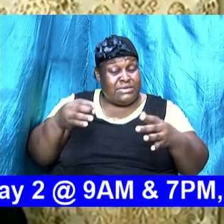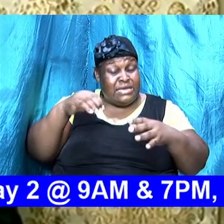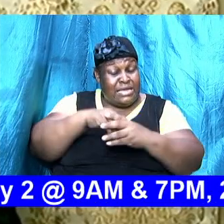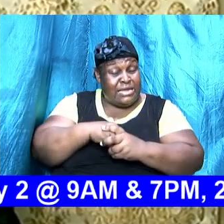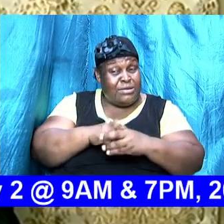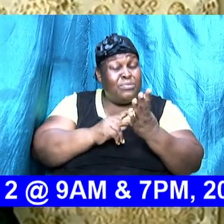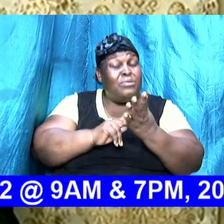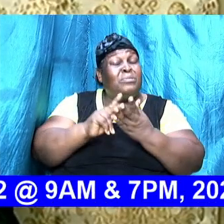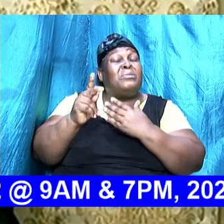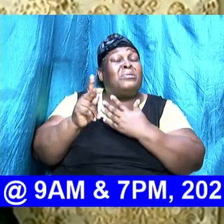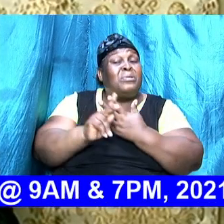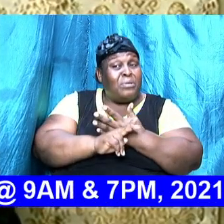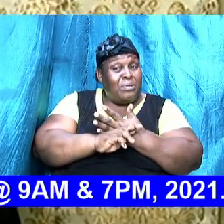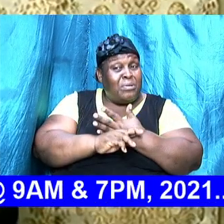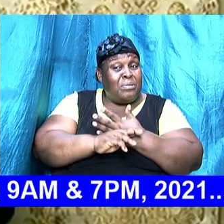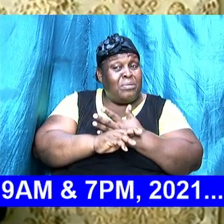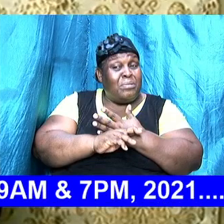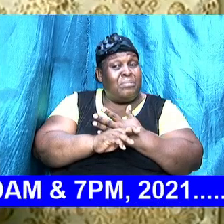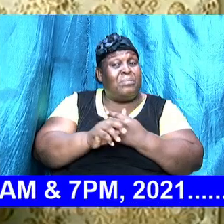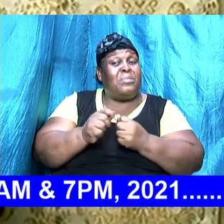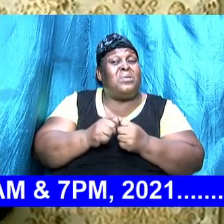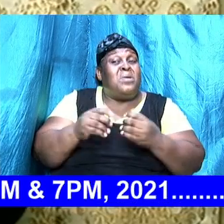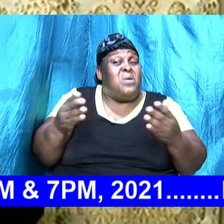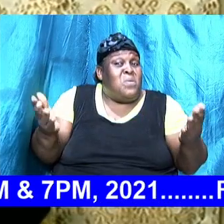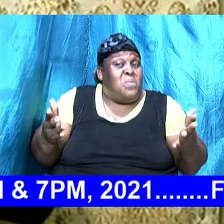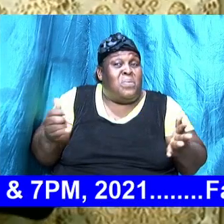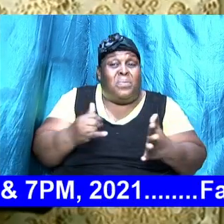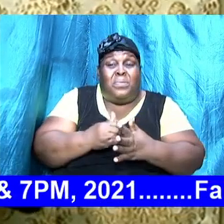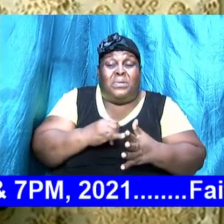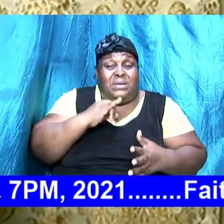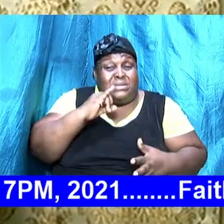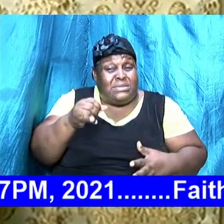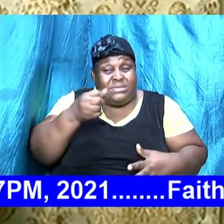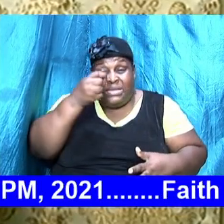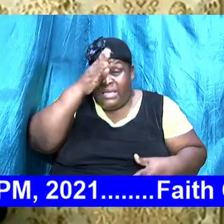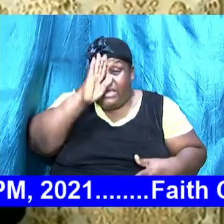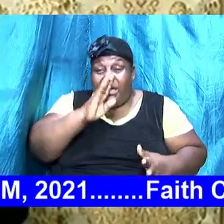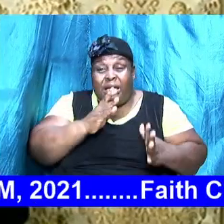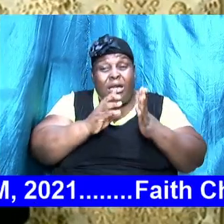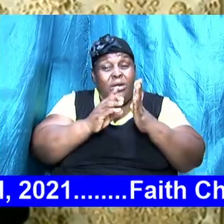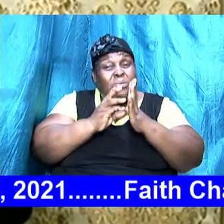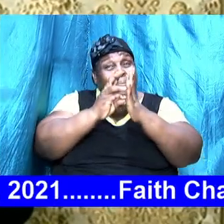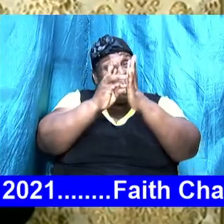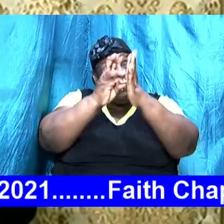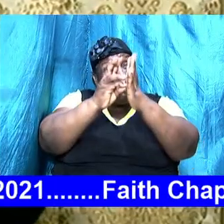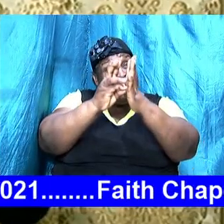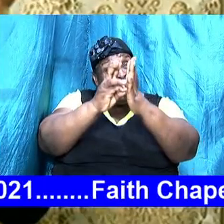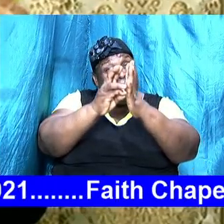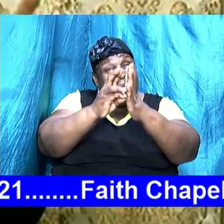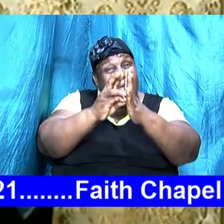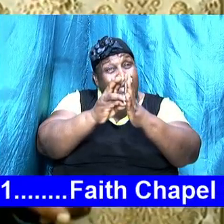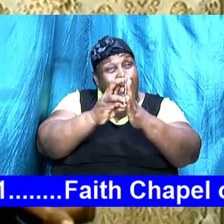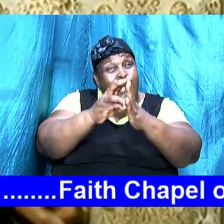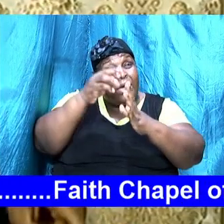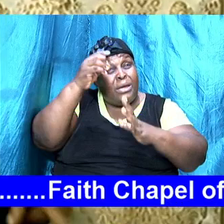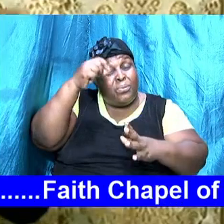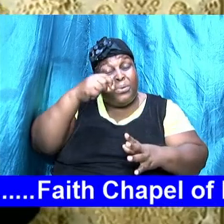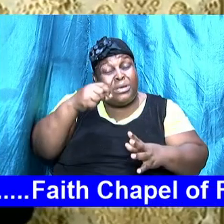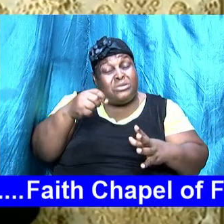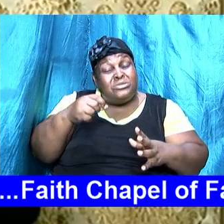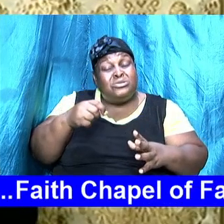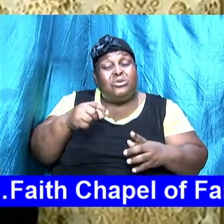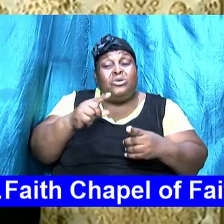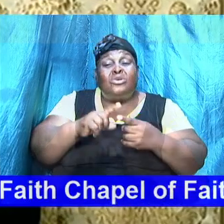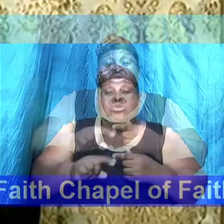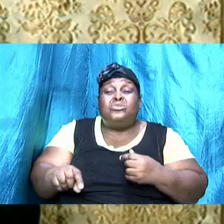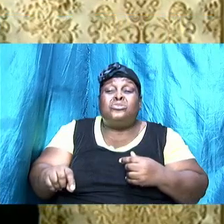of Almighty God, in what it is that God wills and therefore wishes to accomplish